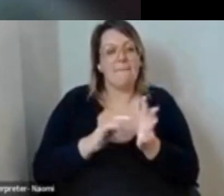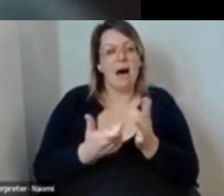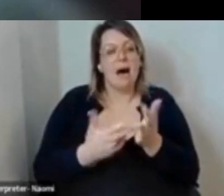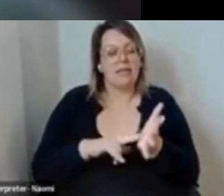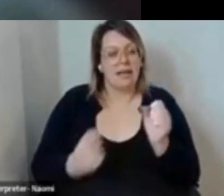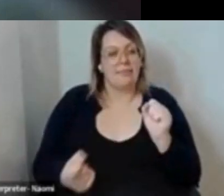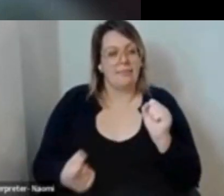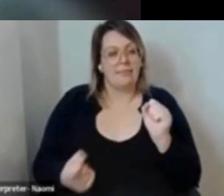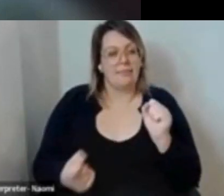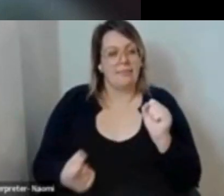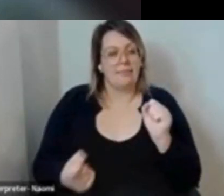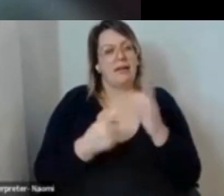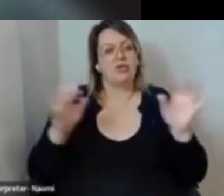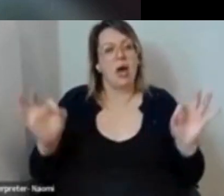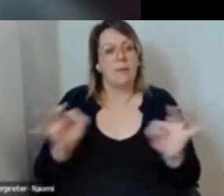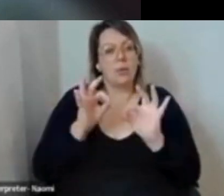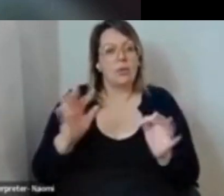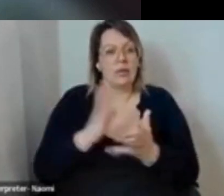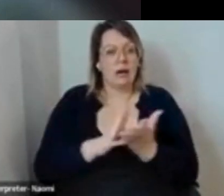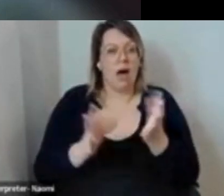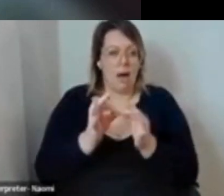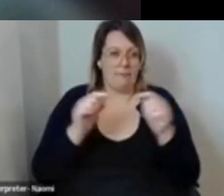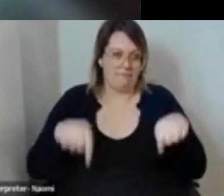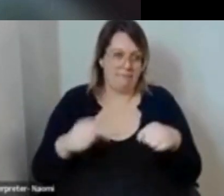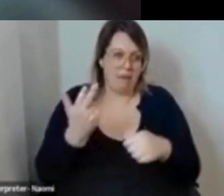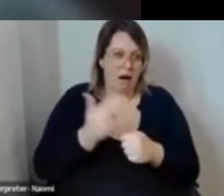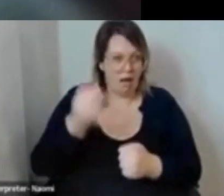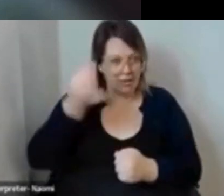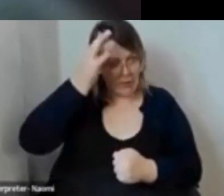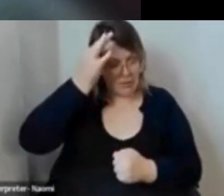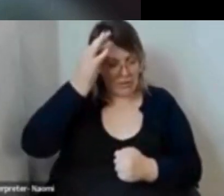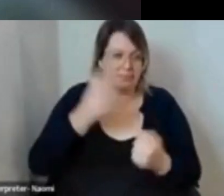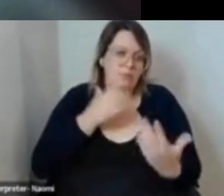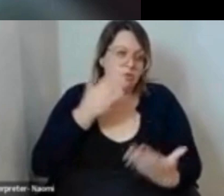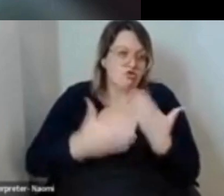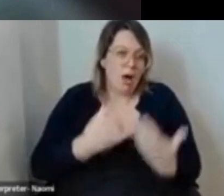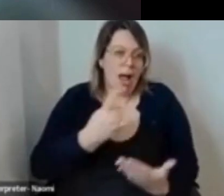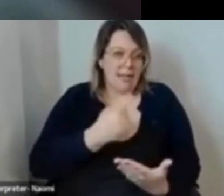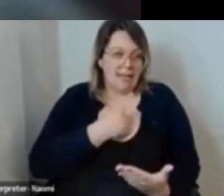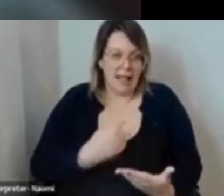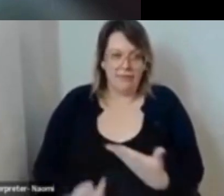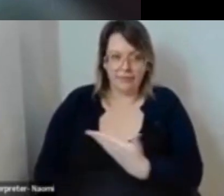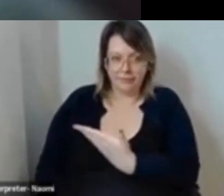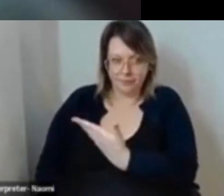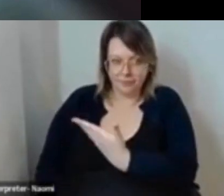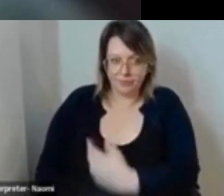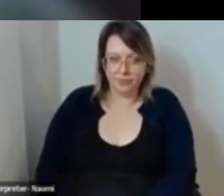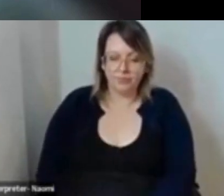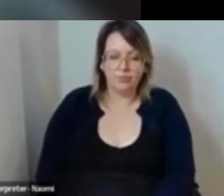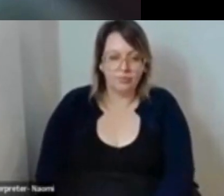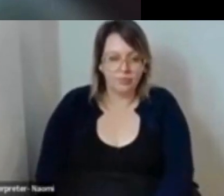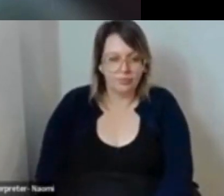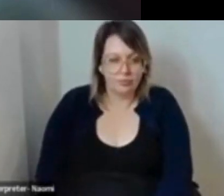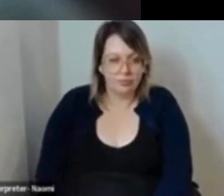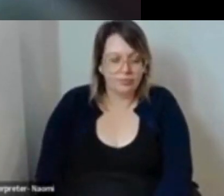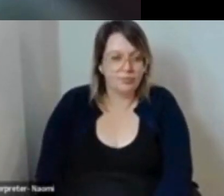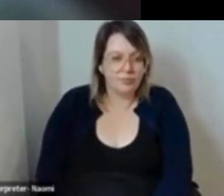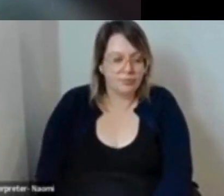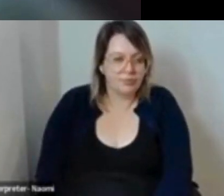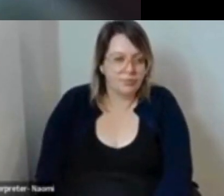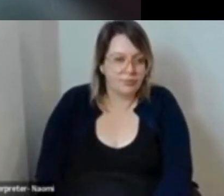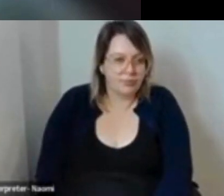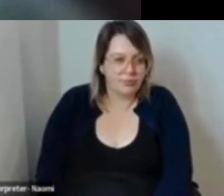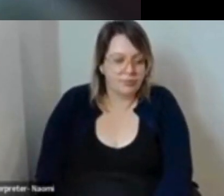Music Hubs at the Arts Council. I am a white female with shoulder-length brown hair in my late